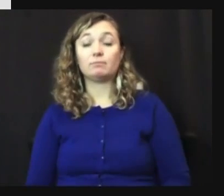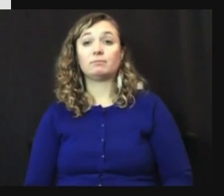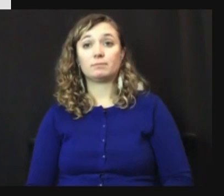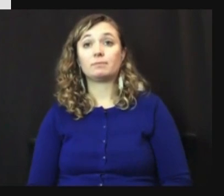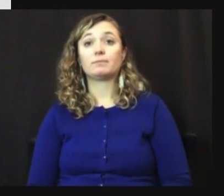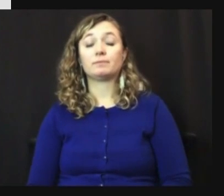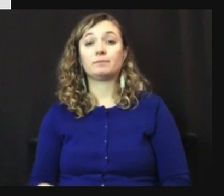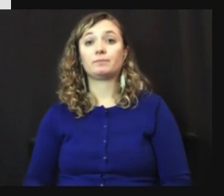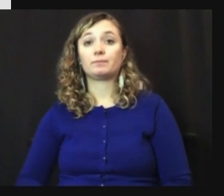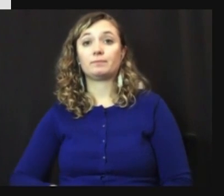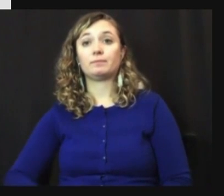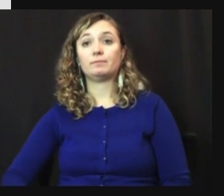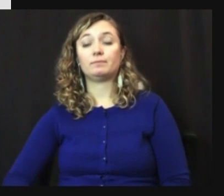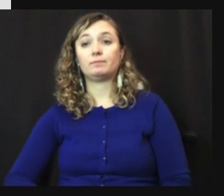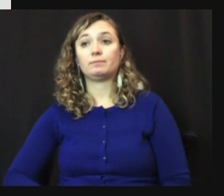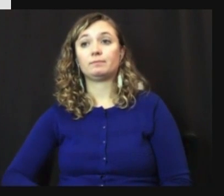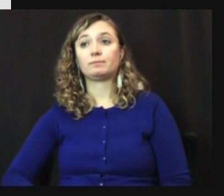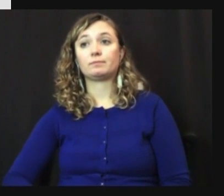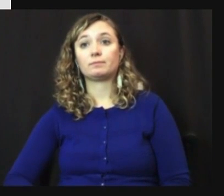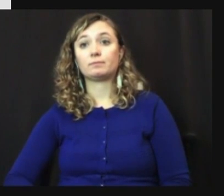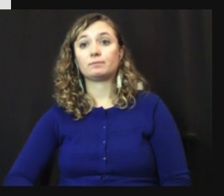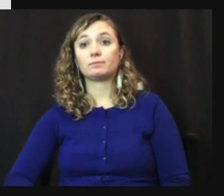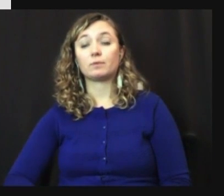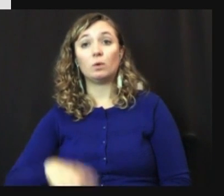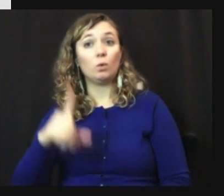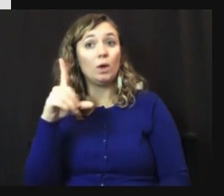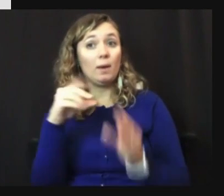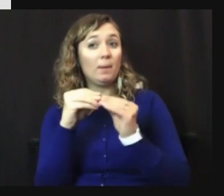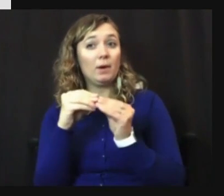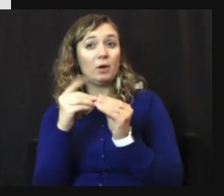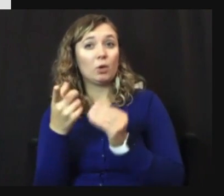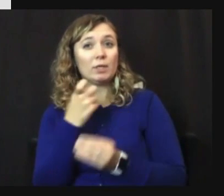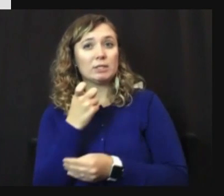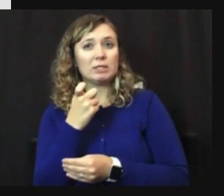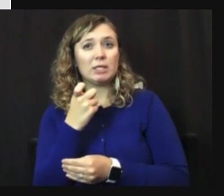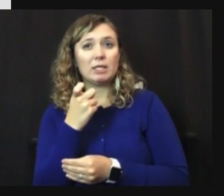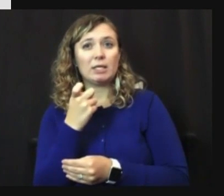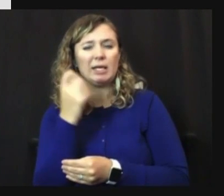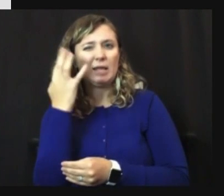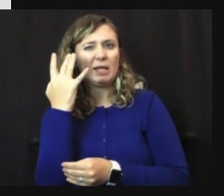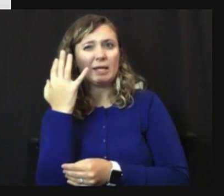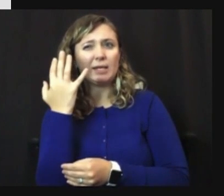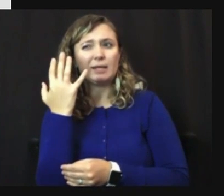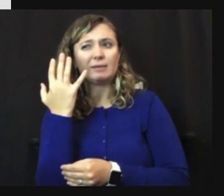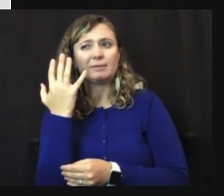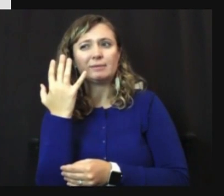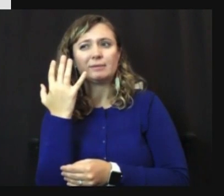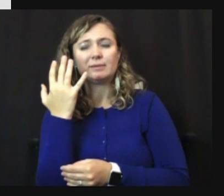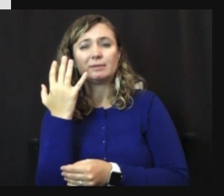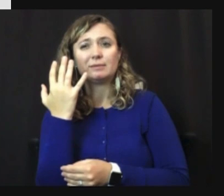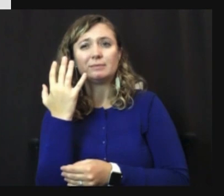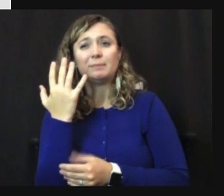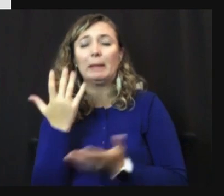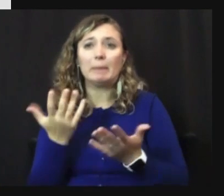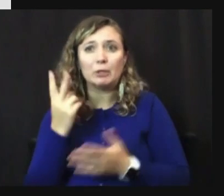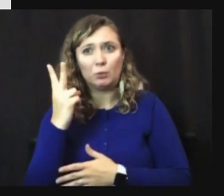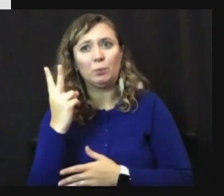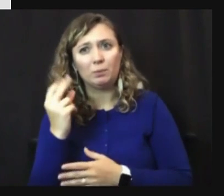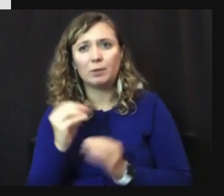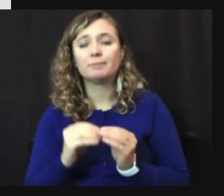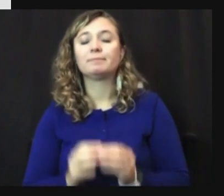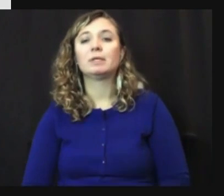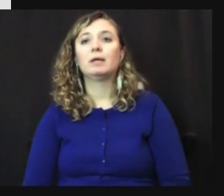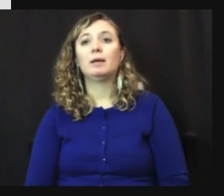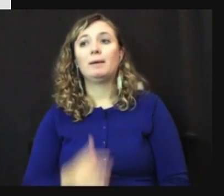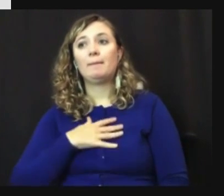All right. One more question, and I think I might have room for one more after that. My friend couldn't be here,